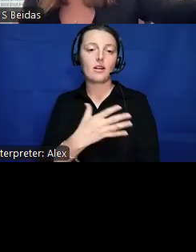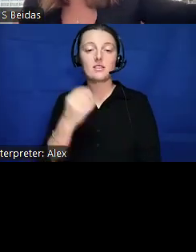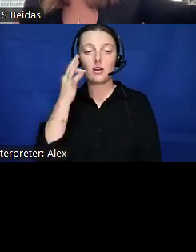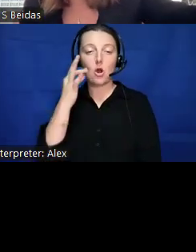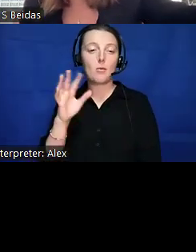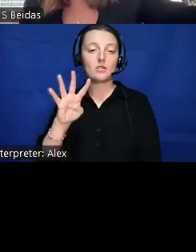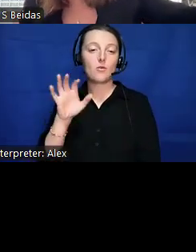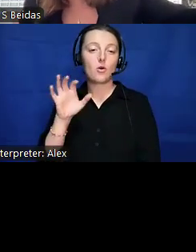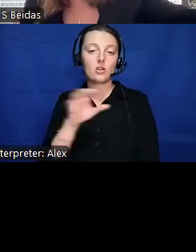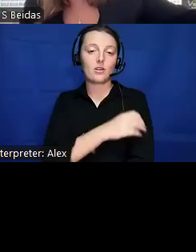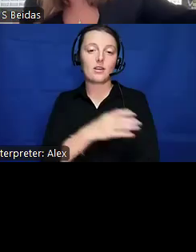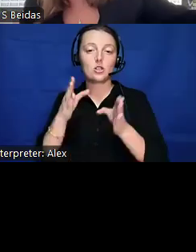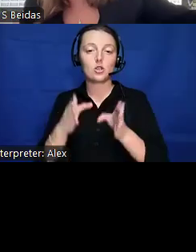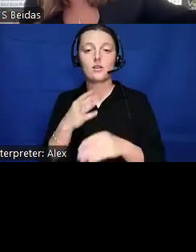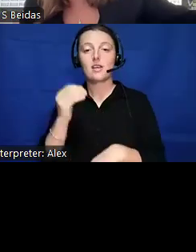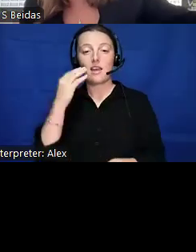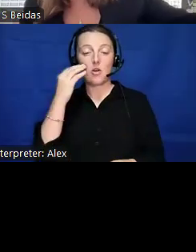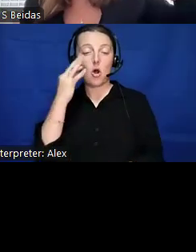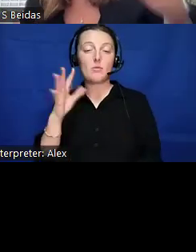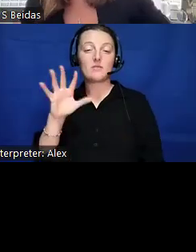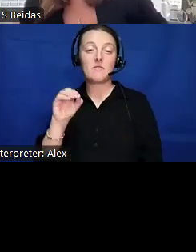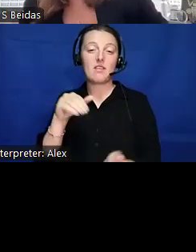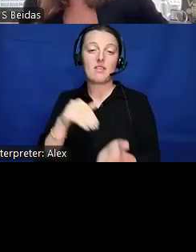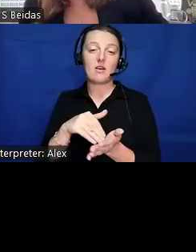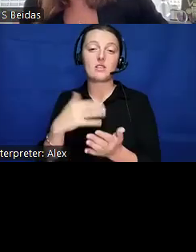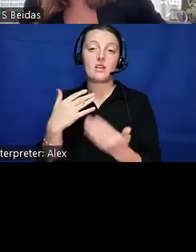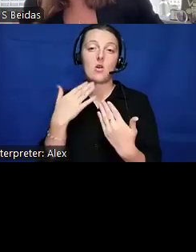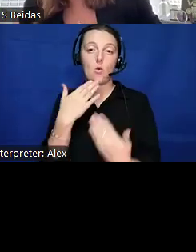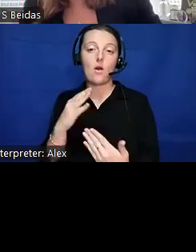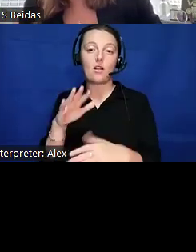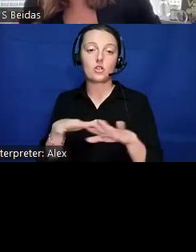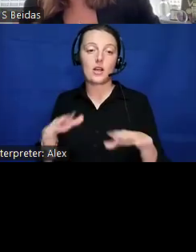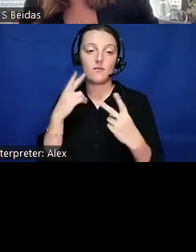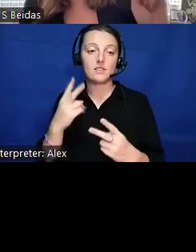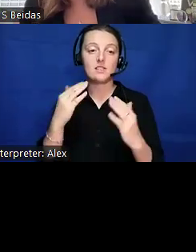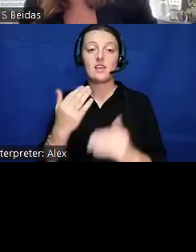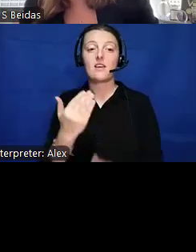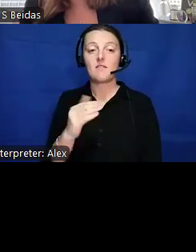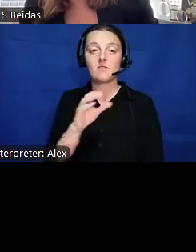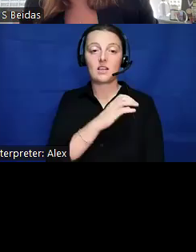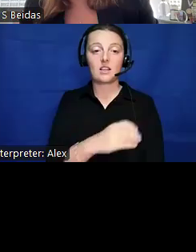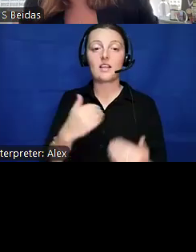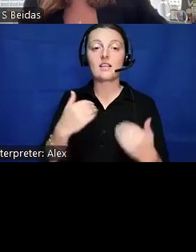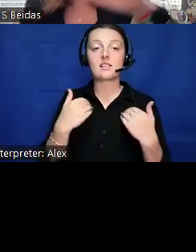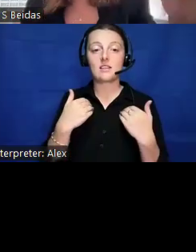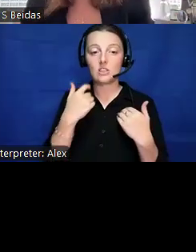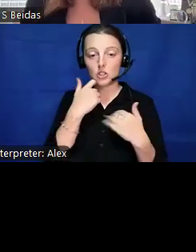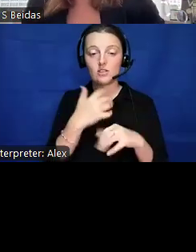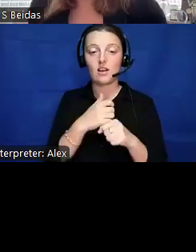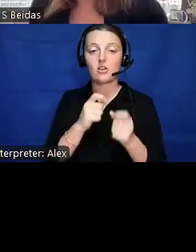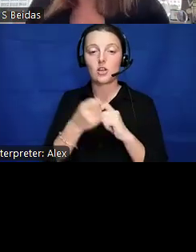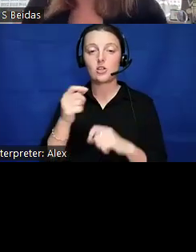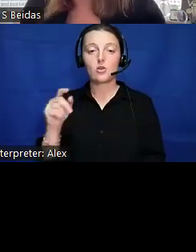visits. 15 clinics just got the change to the EHR. 15 clinics got the change to the EHR plus